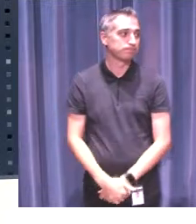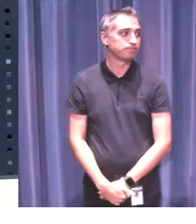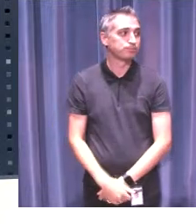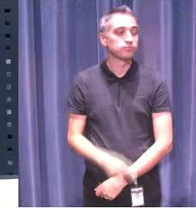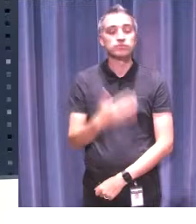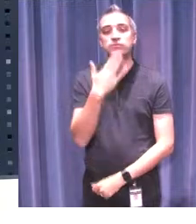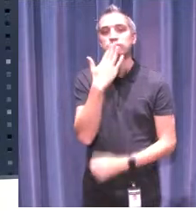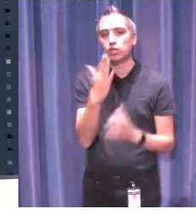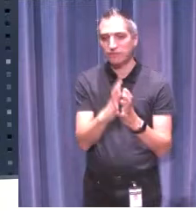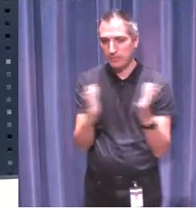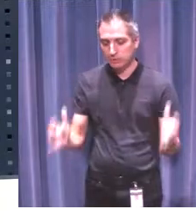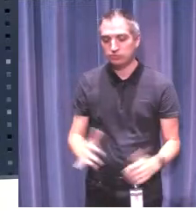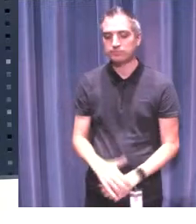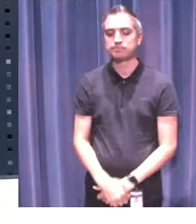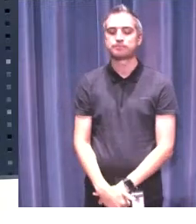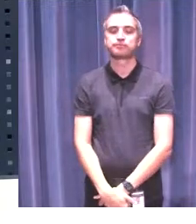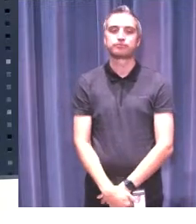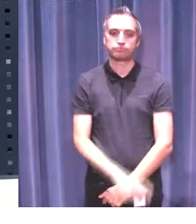Thank you very much. Sure.